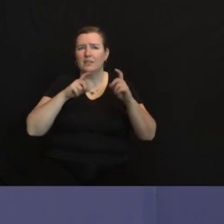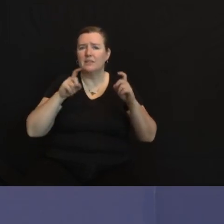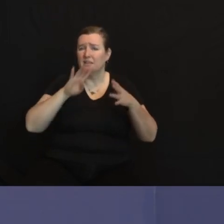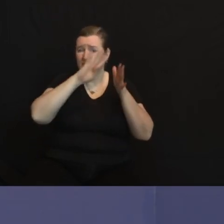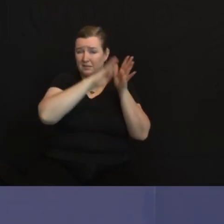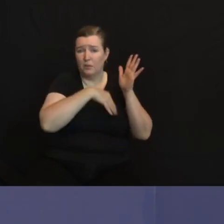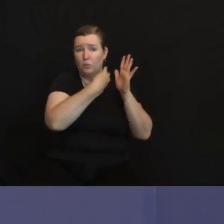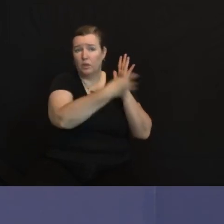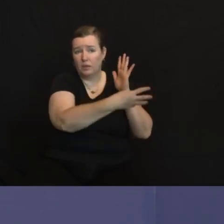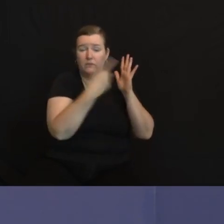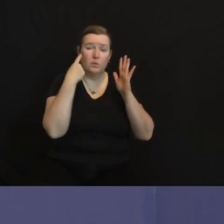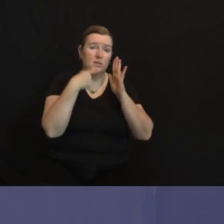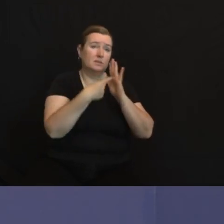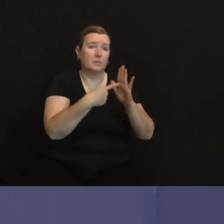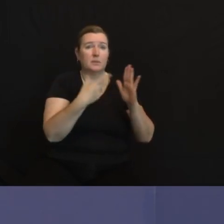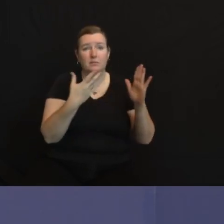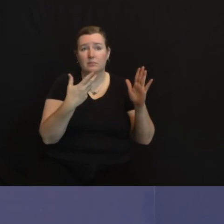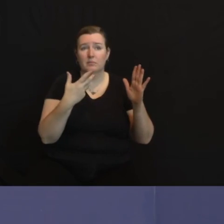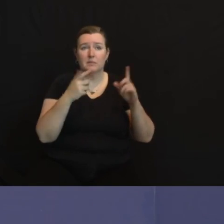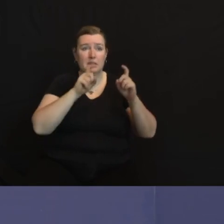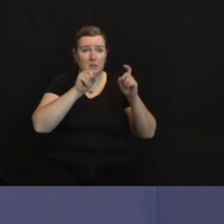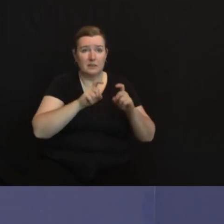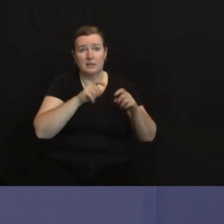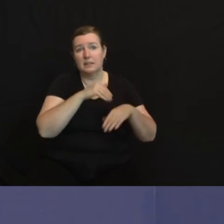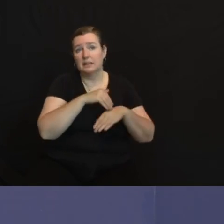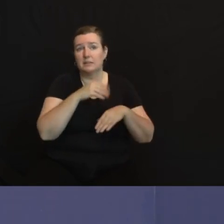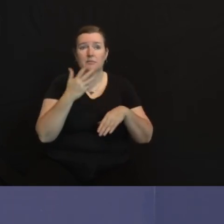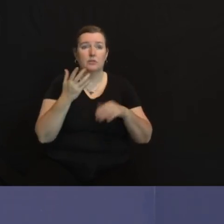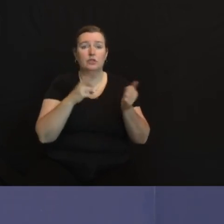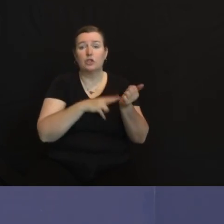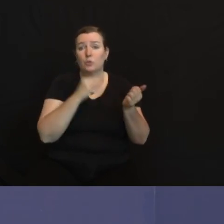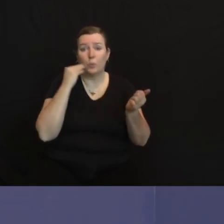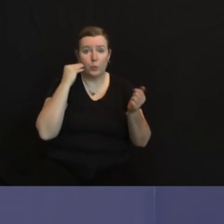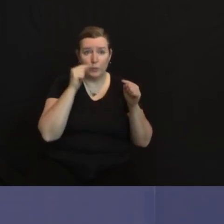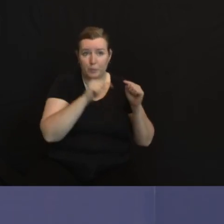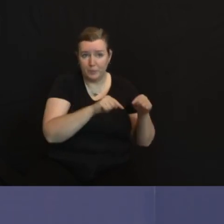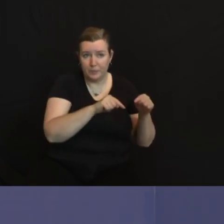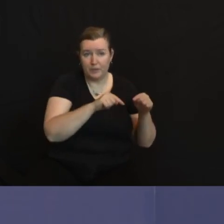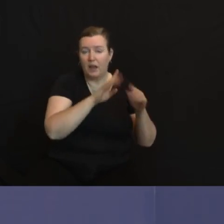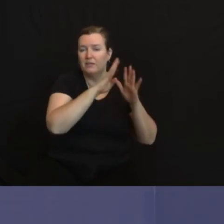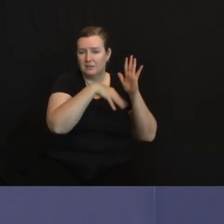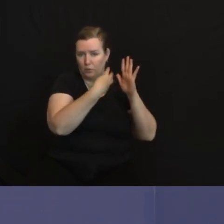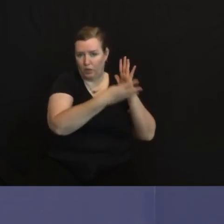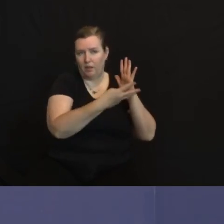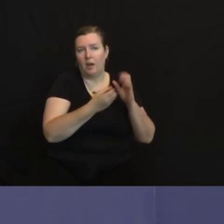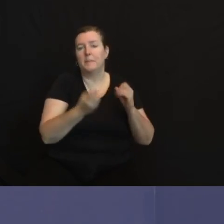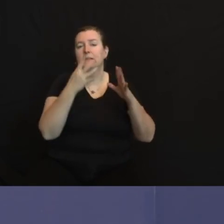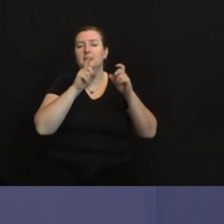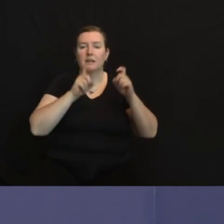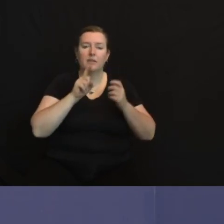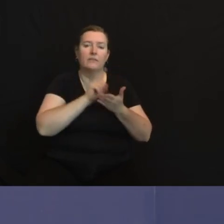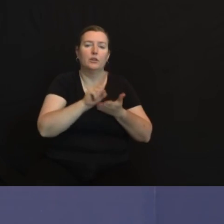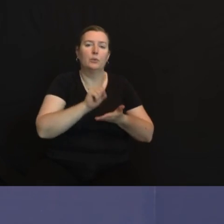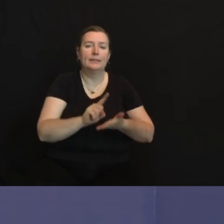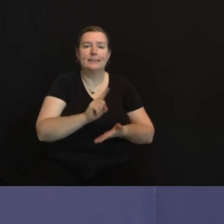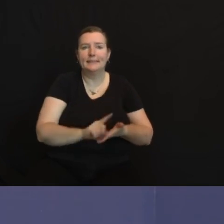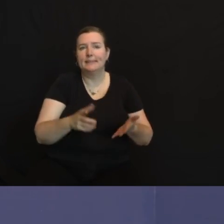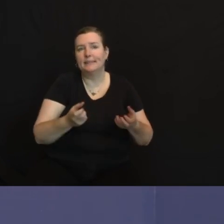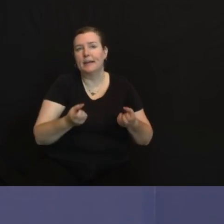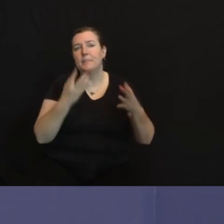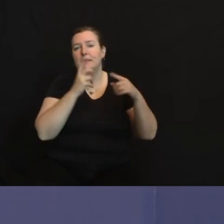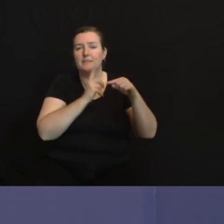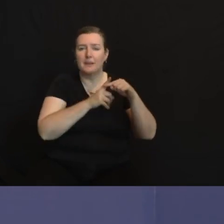in congregate living arrangements, there's a certain schedule. How many you do a week, how many positives